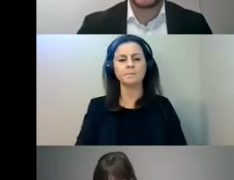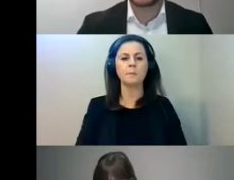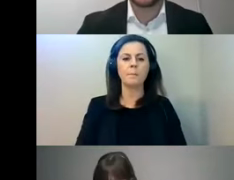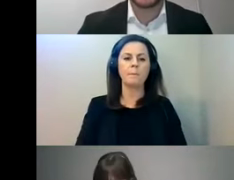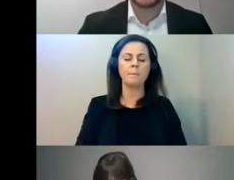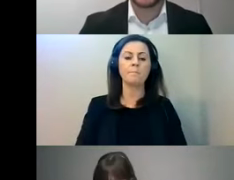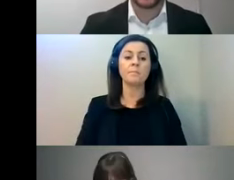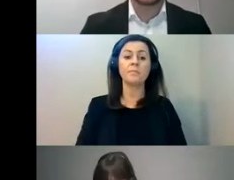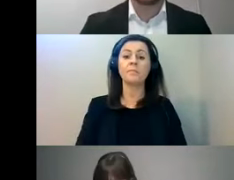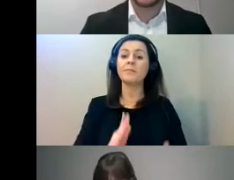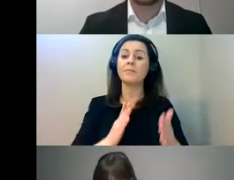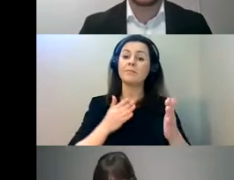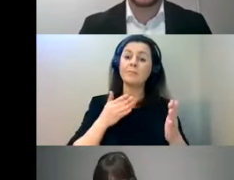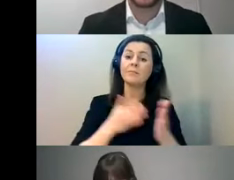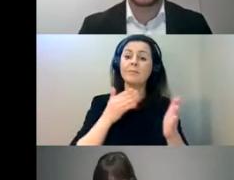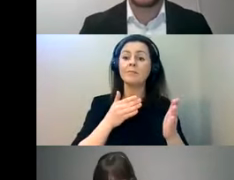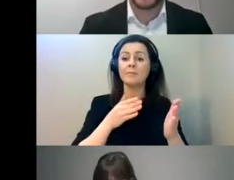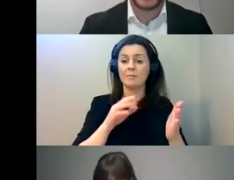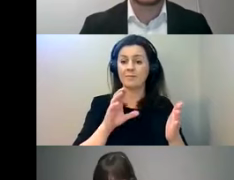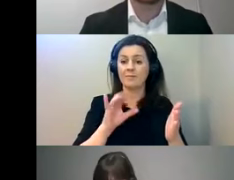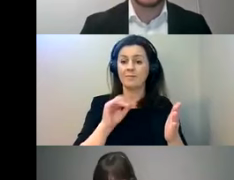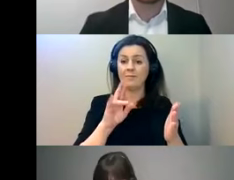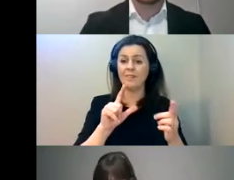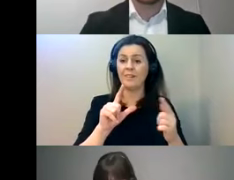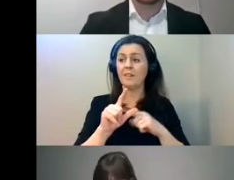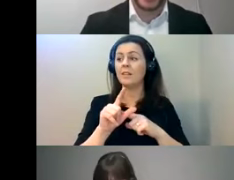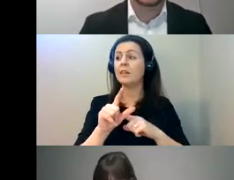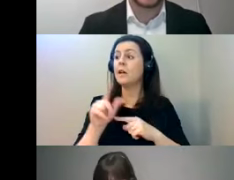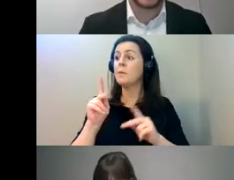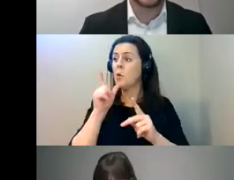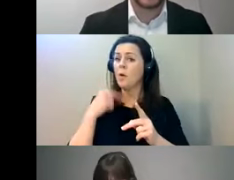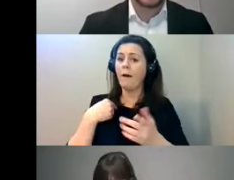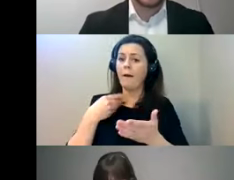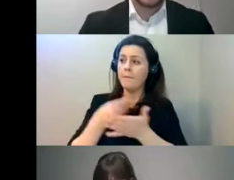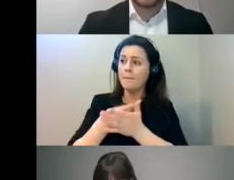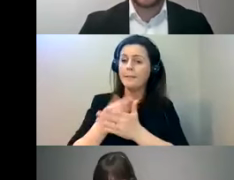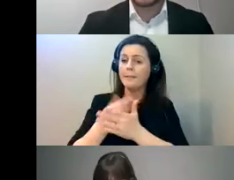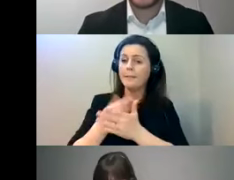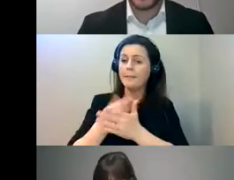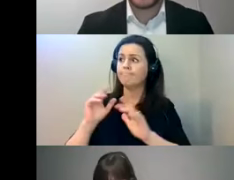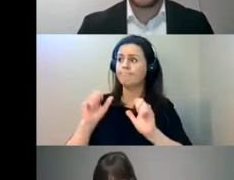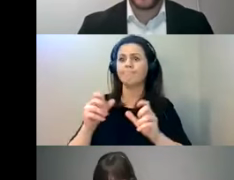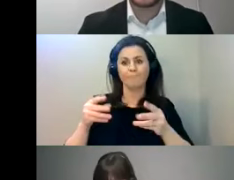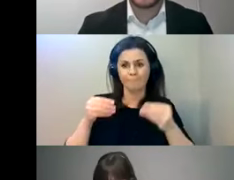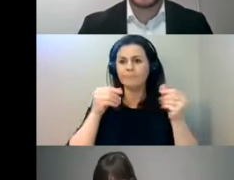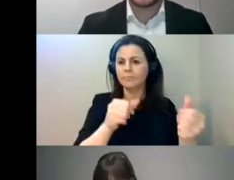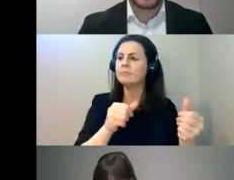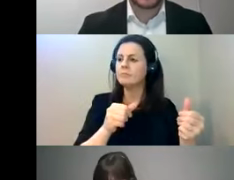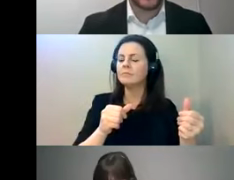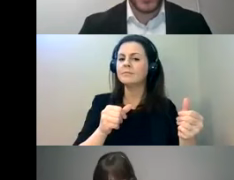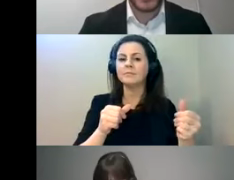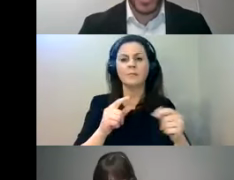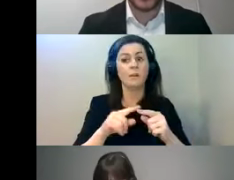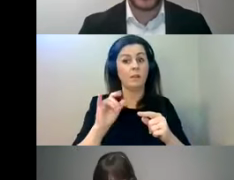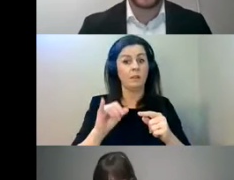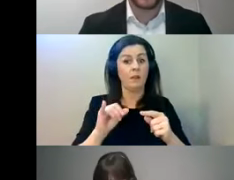to civil proceedings are only available to those with the financial means to access them. It's a very expensive process and